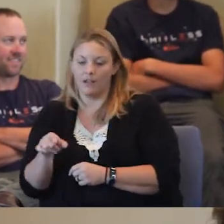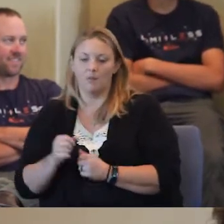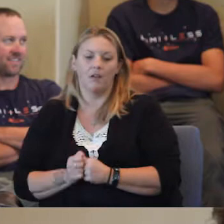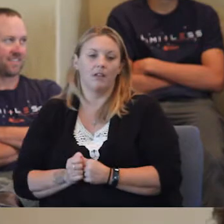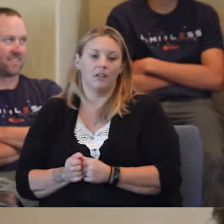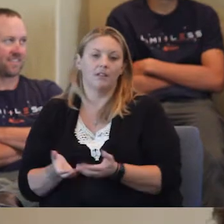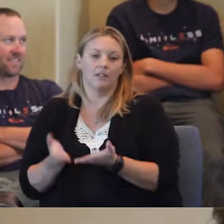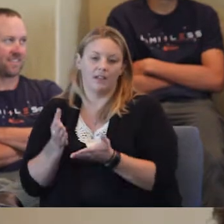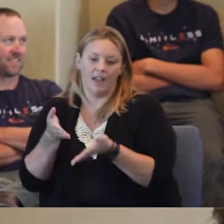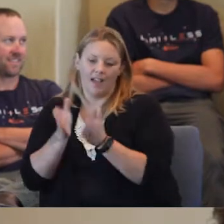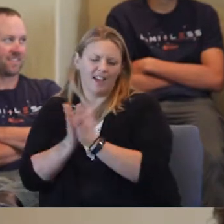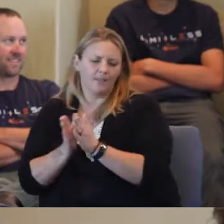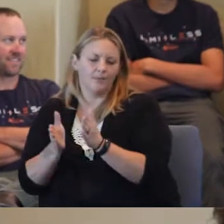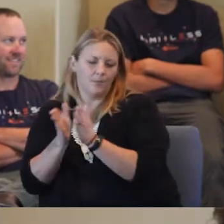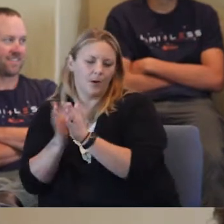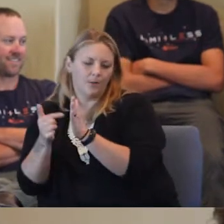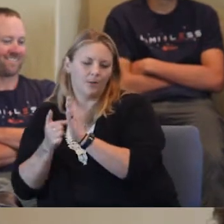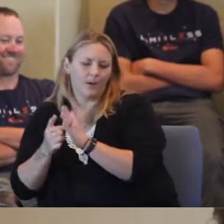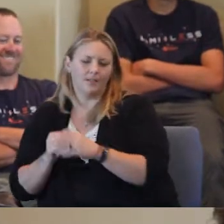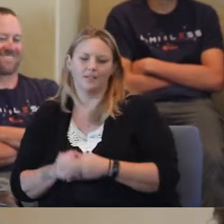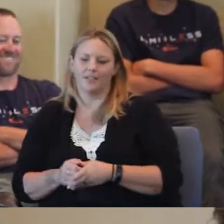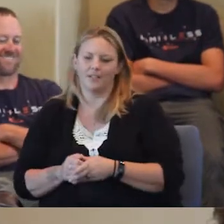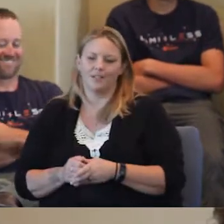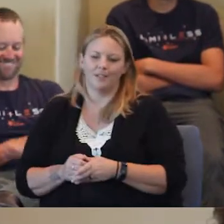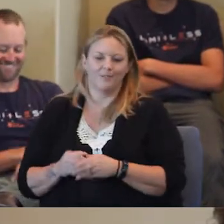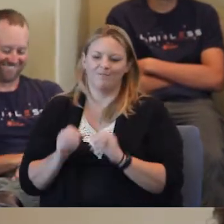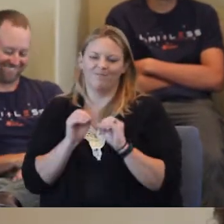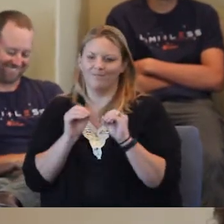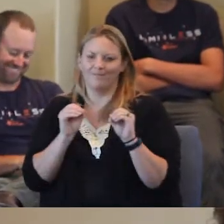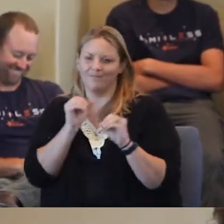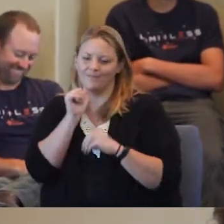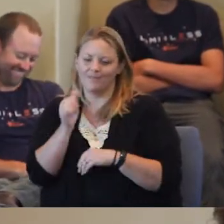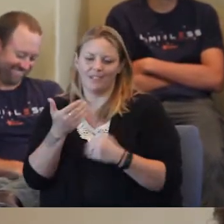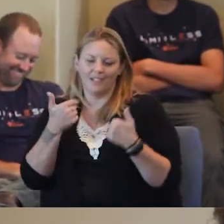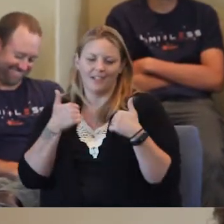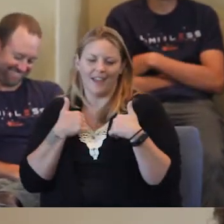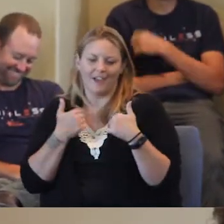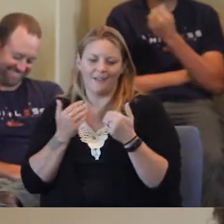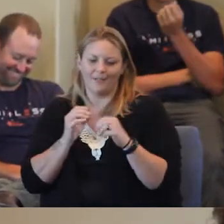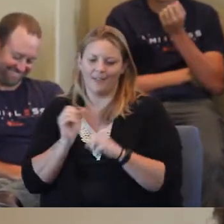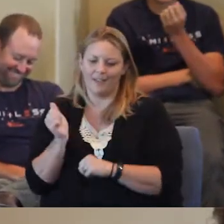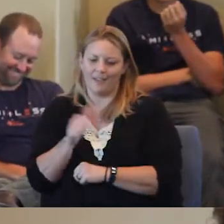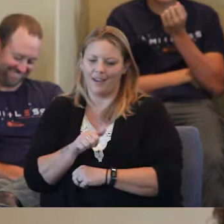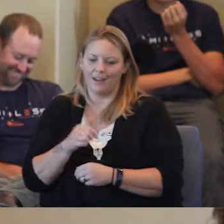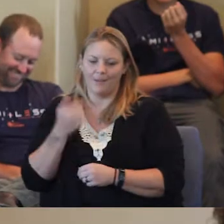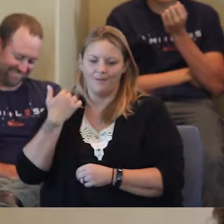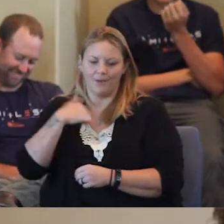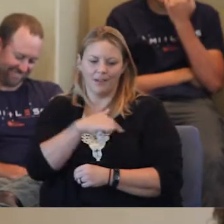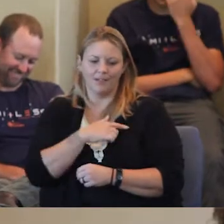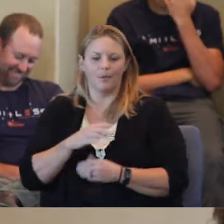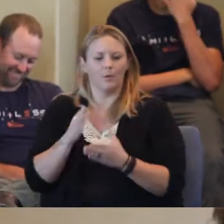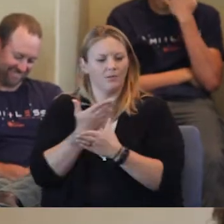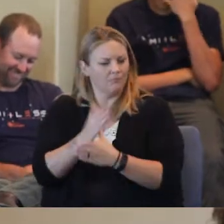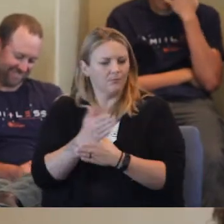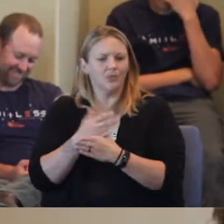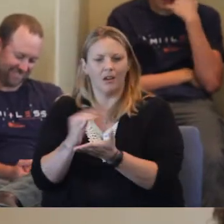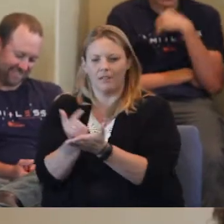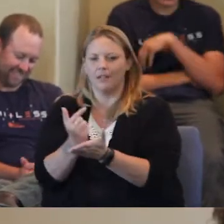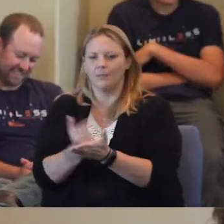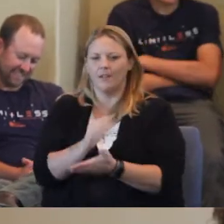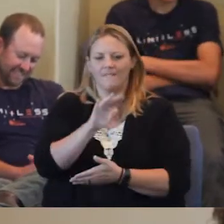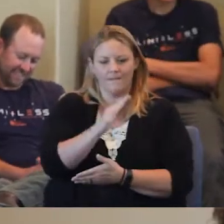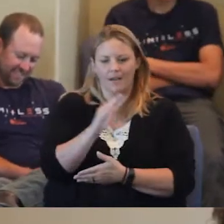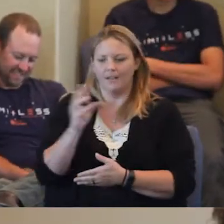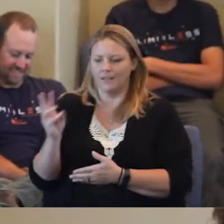prayer requests, and he said he had done it that morning, so he had nothing for us. And so we shared the gospel a total